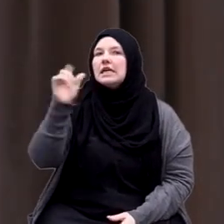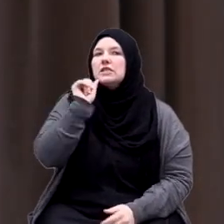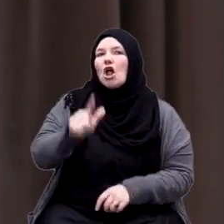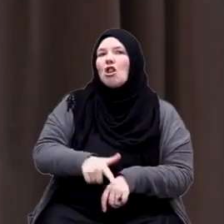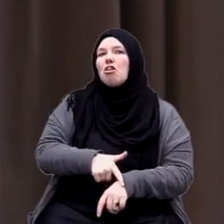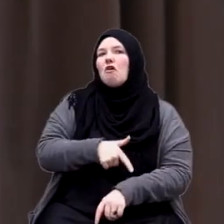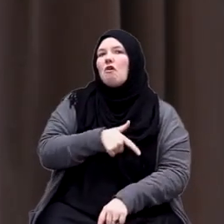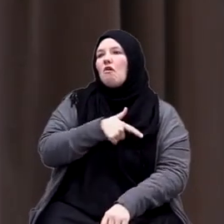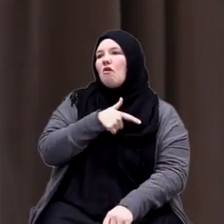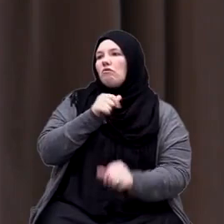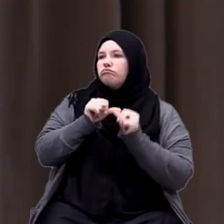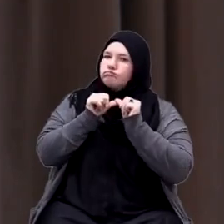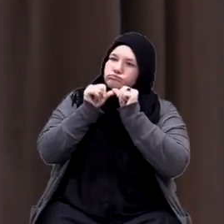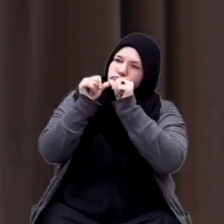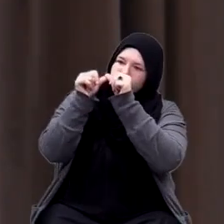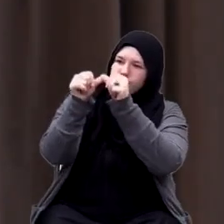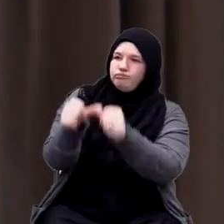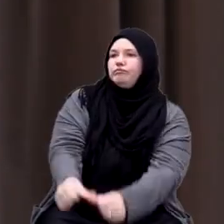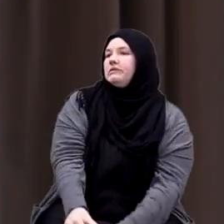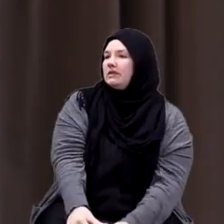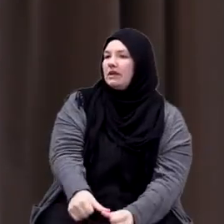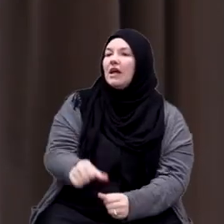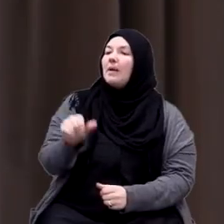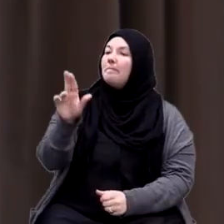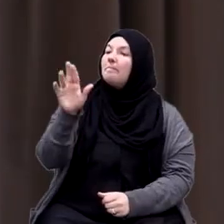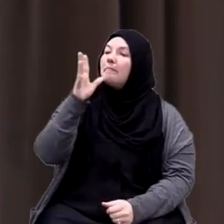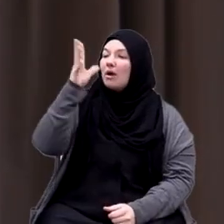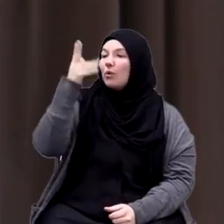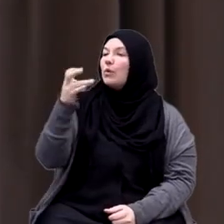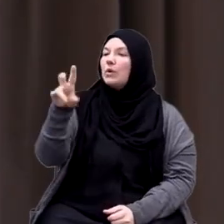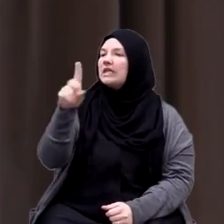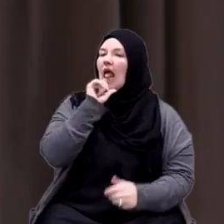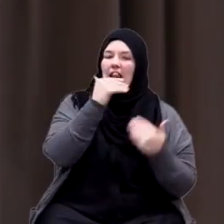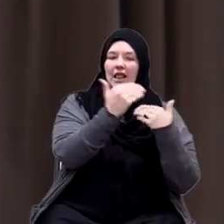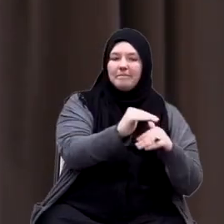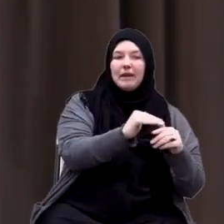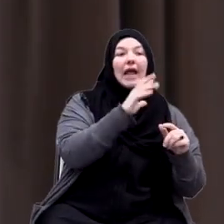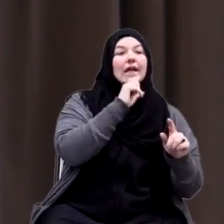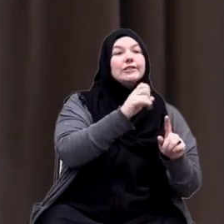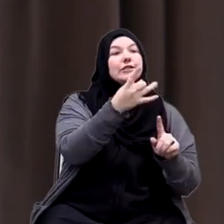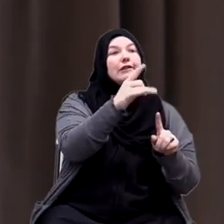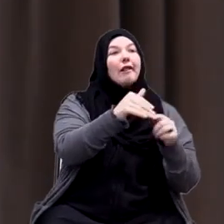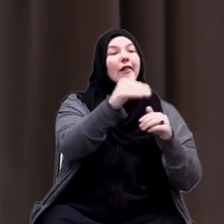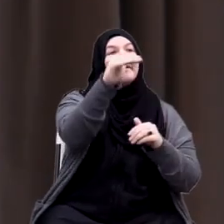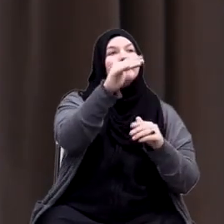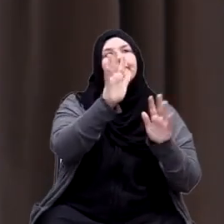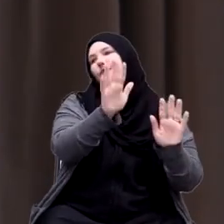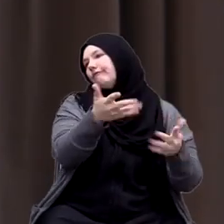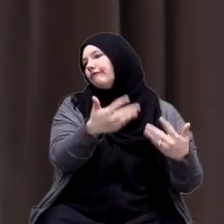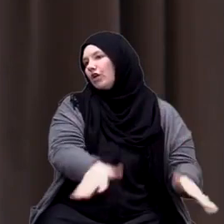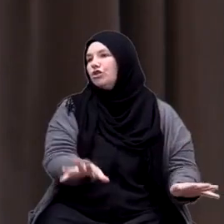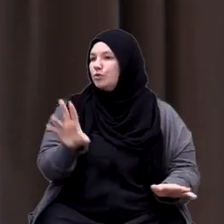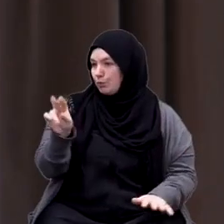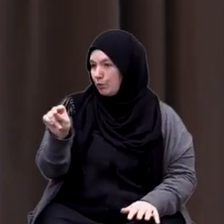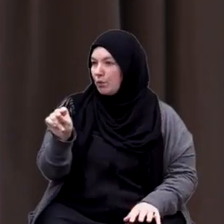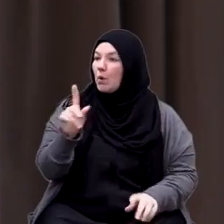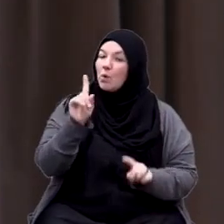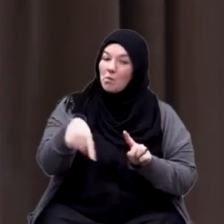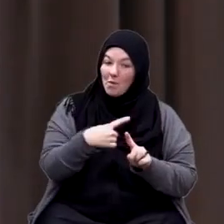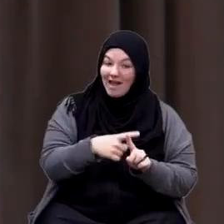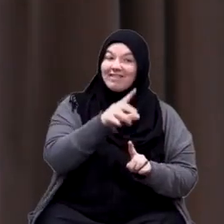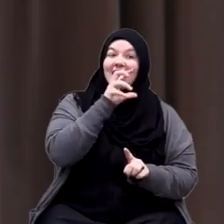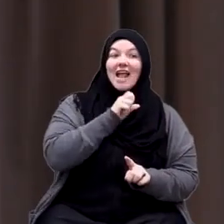mission. It is not limited to young children. But when they reach the age of